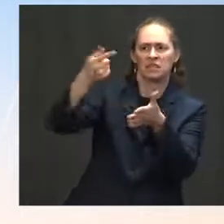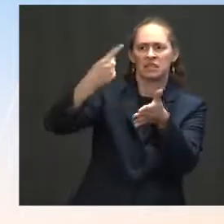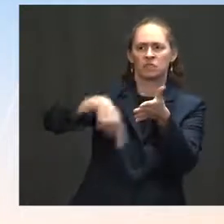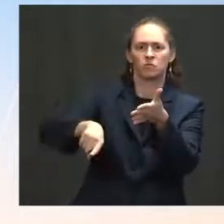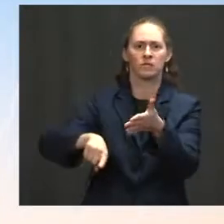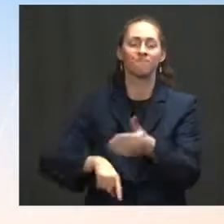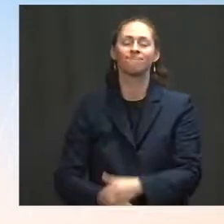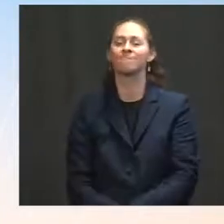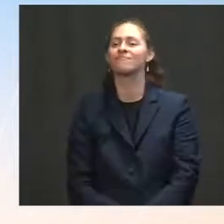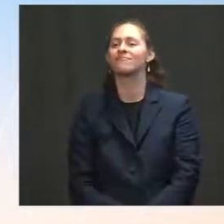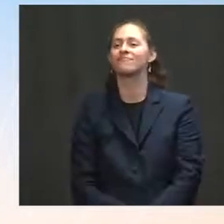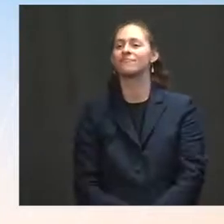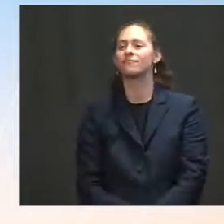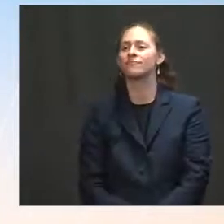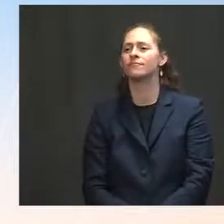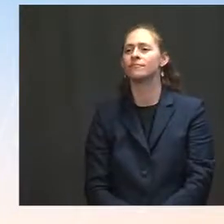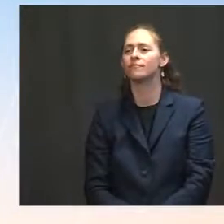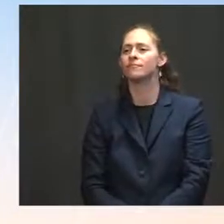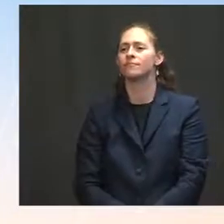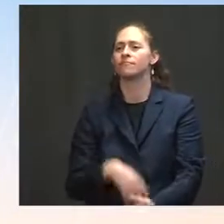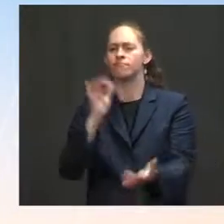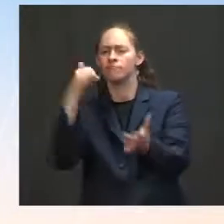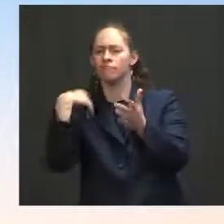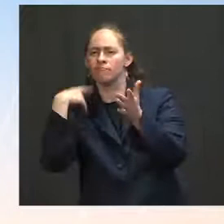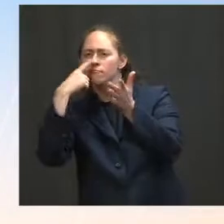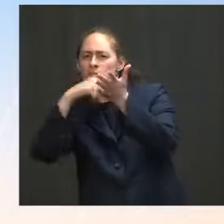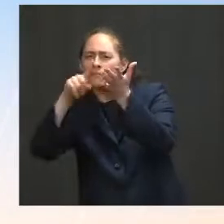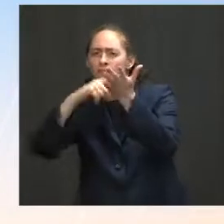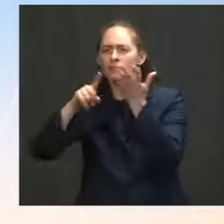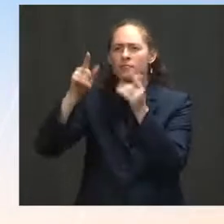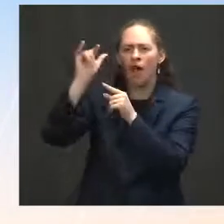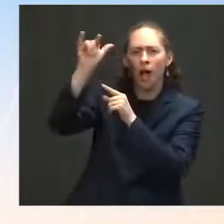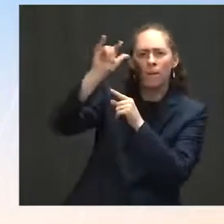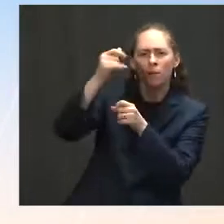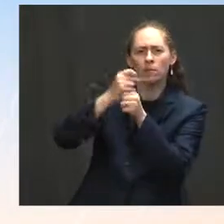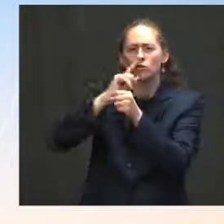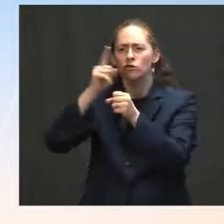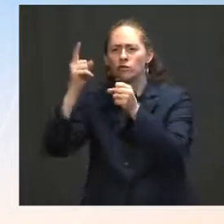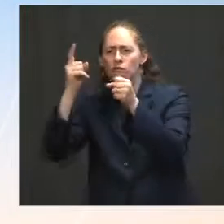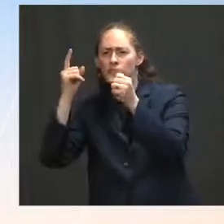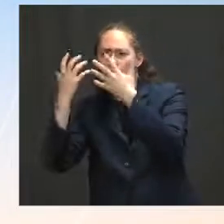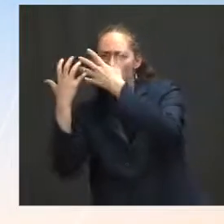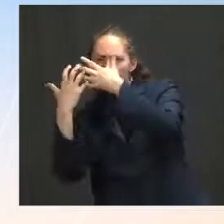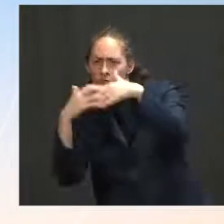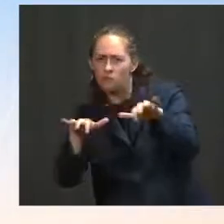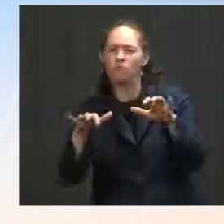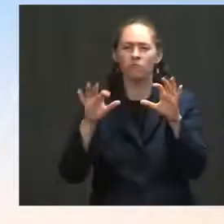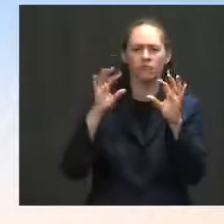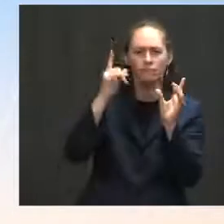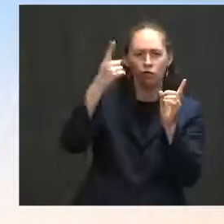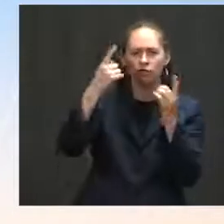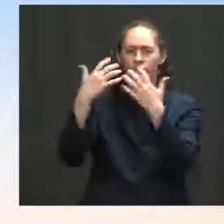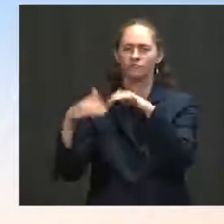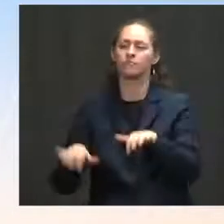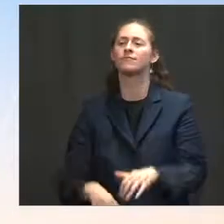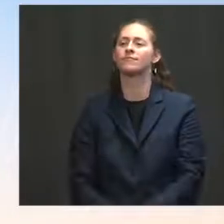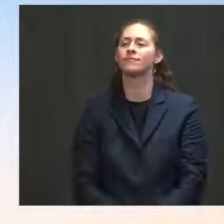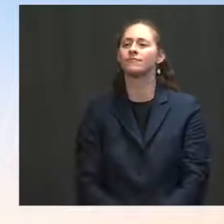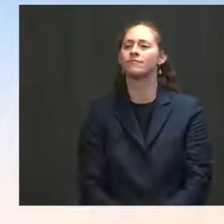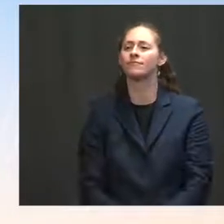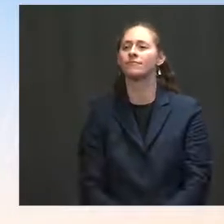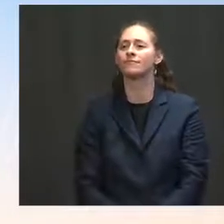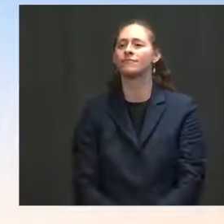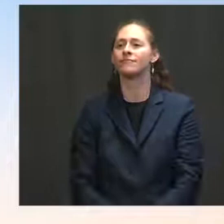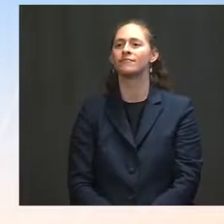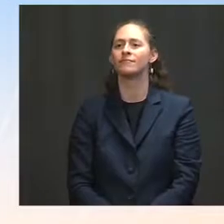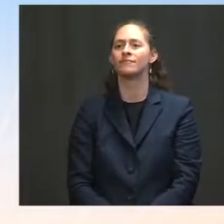assessing what can happen with the airport and how we will be able to deliver these. Two other updates.